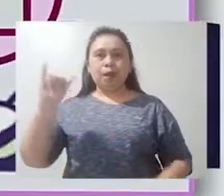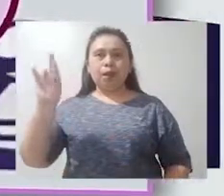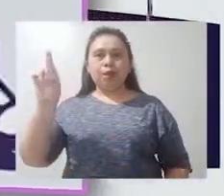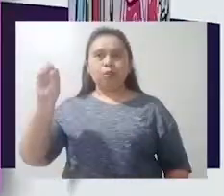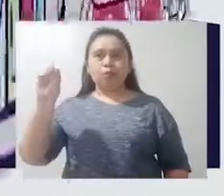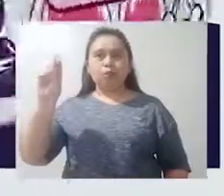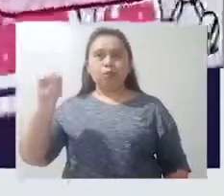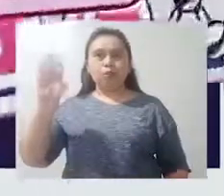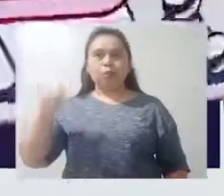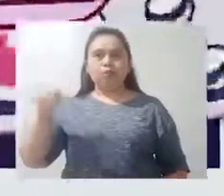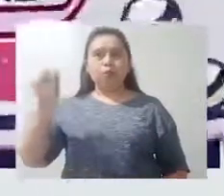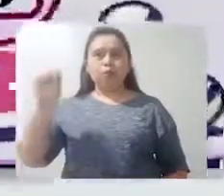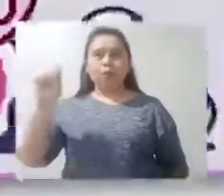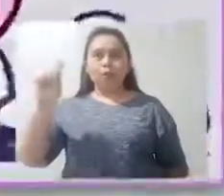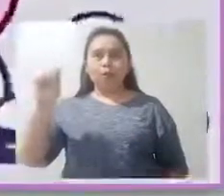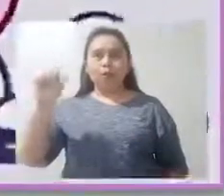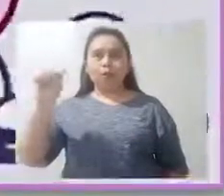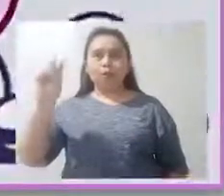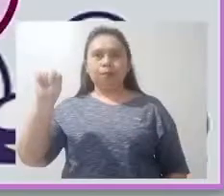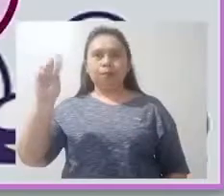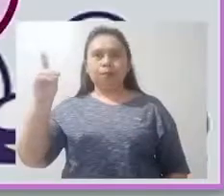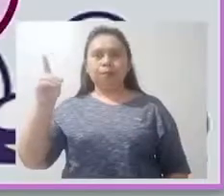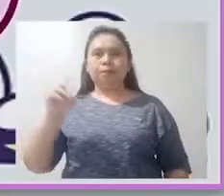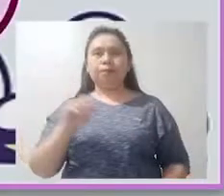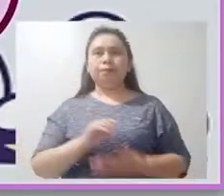iron stand,